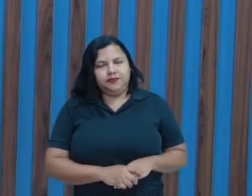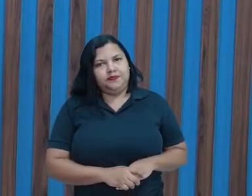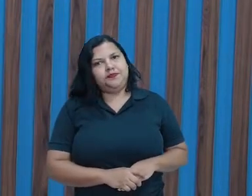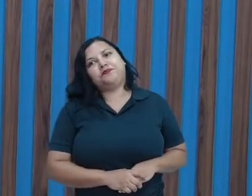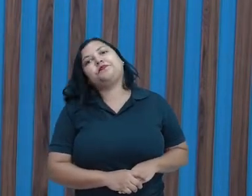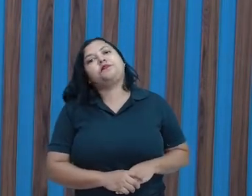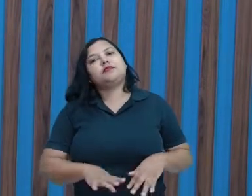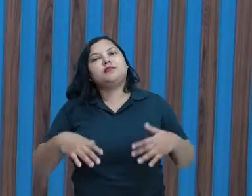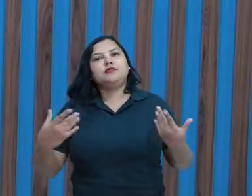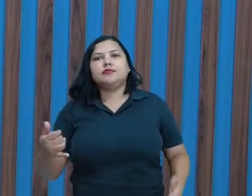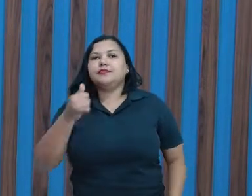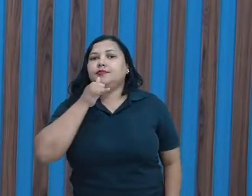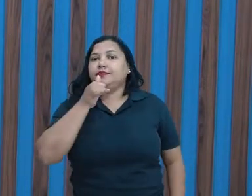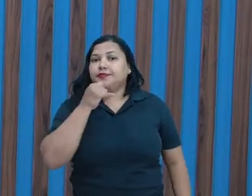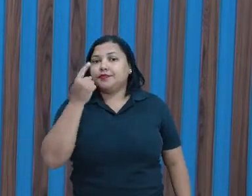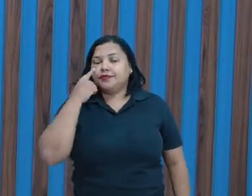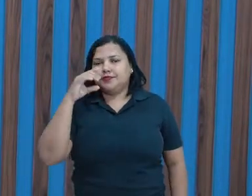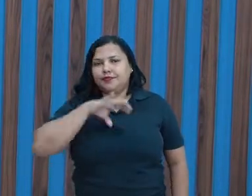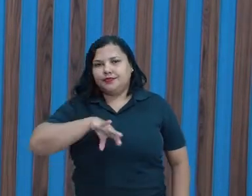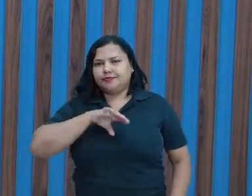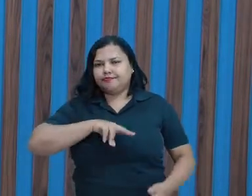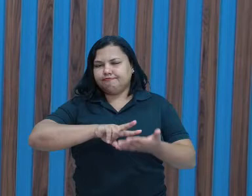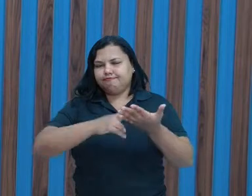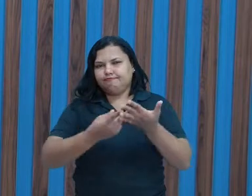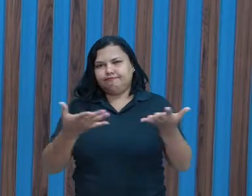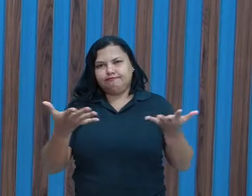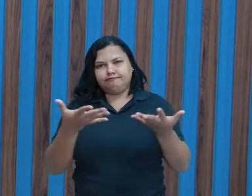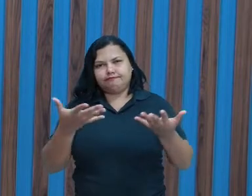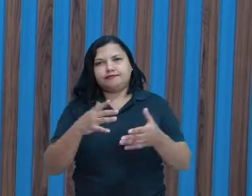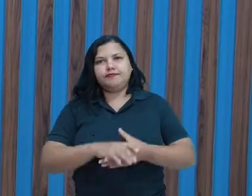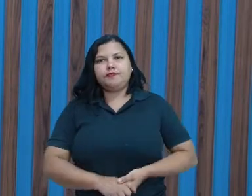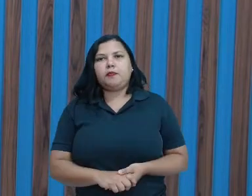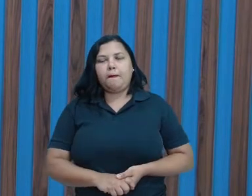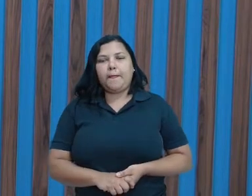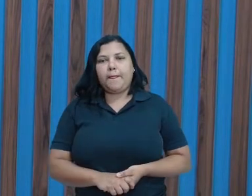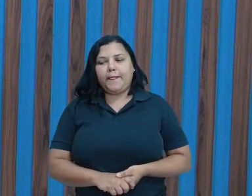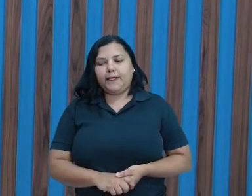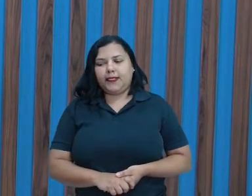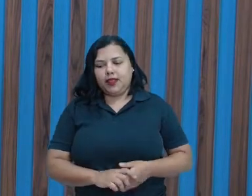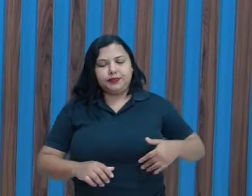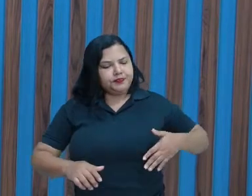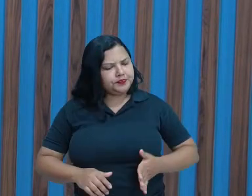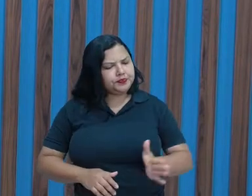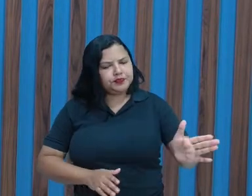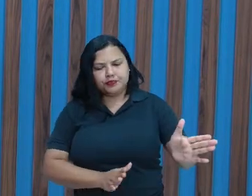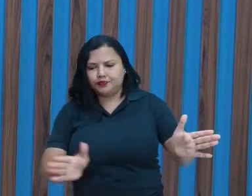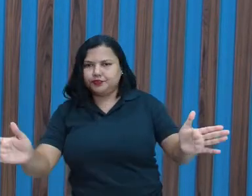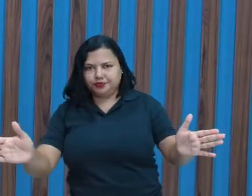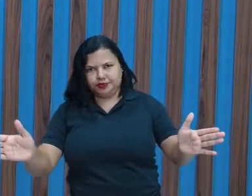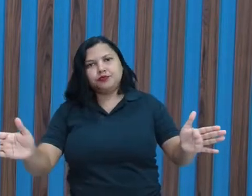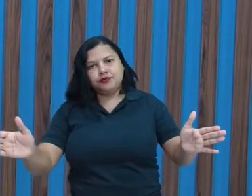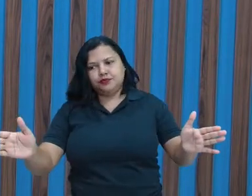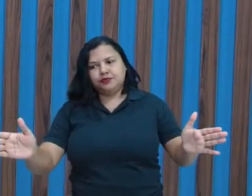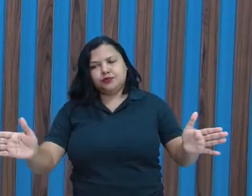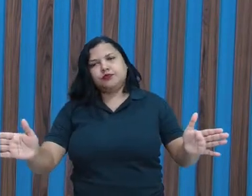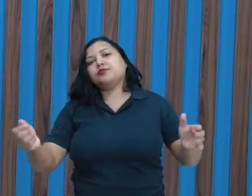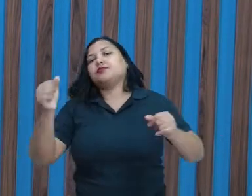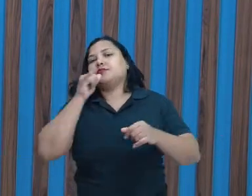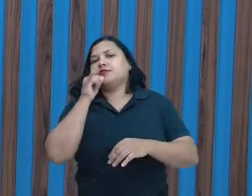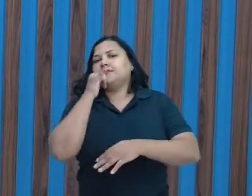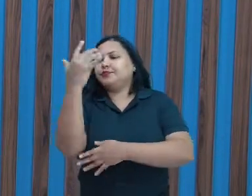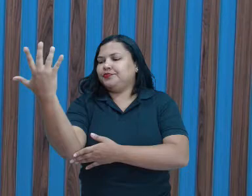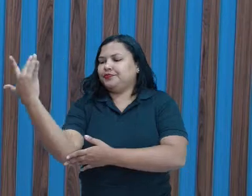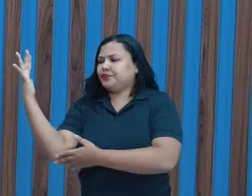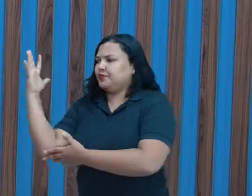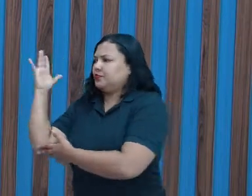pessoal, ó, duas estradas divergentes, duas estradas diferentes. De uma floresta